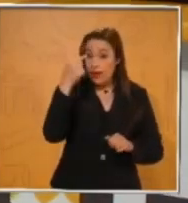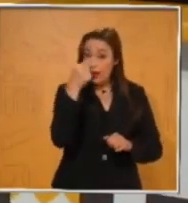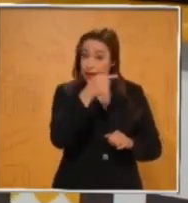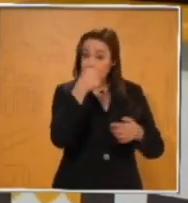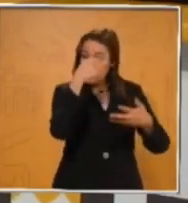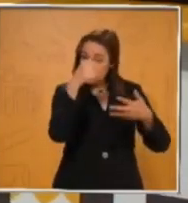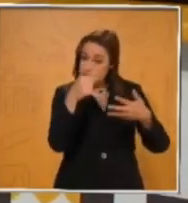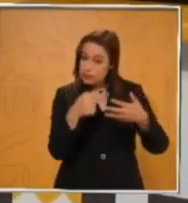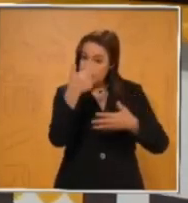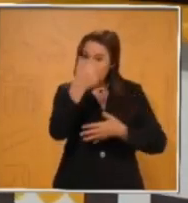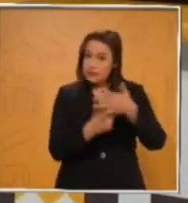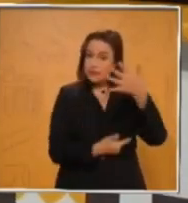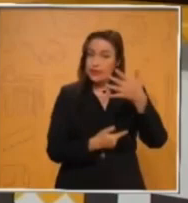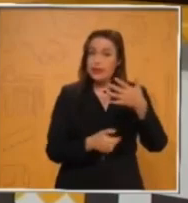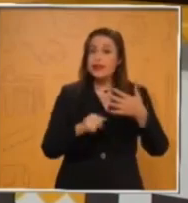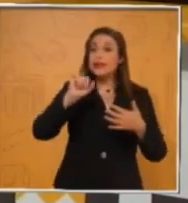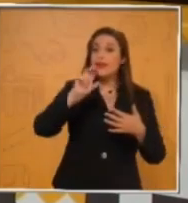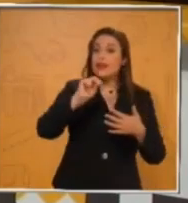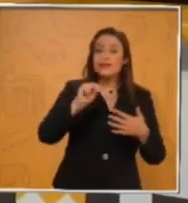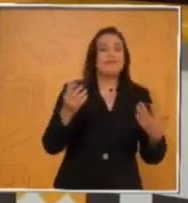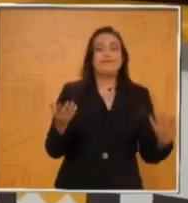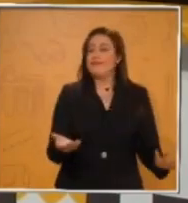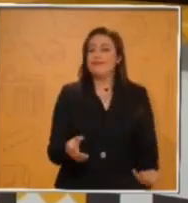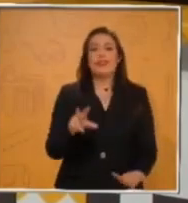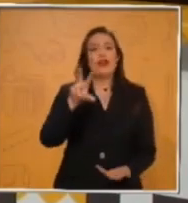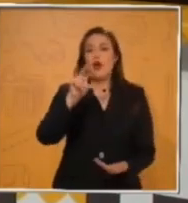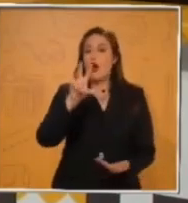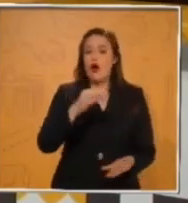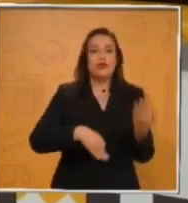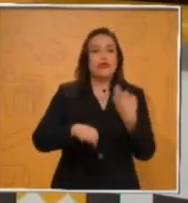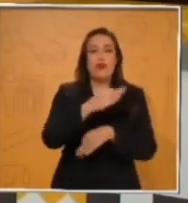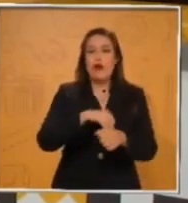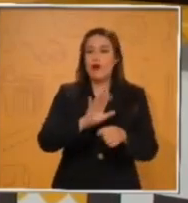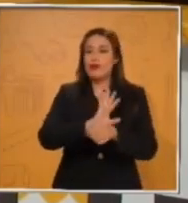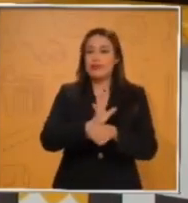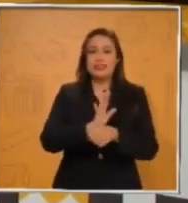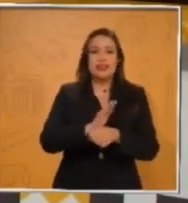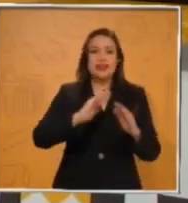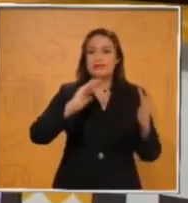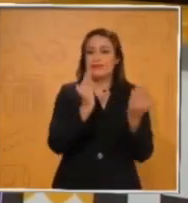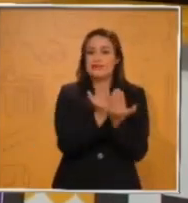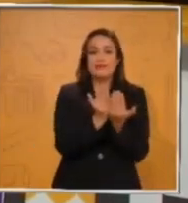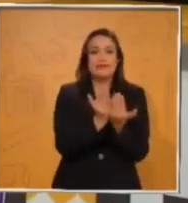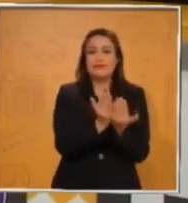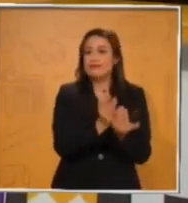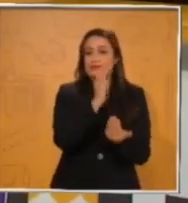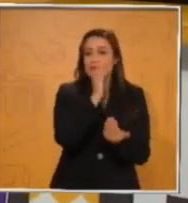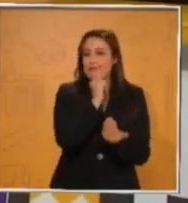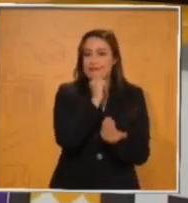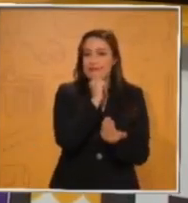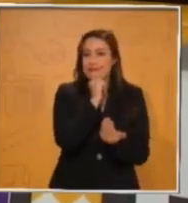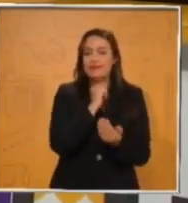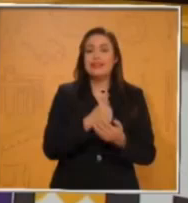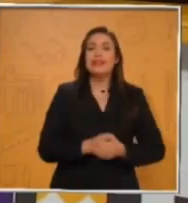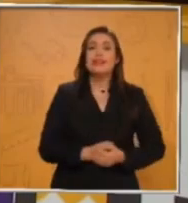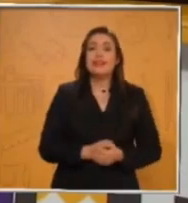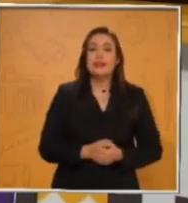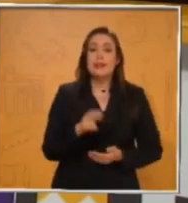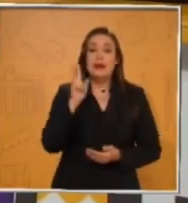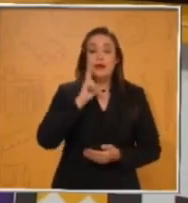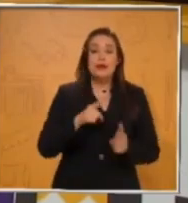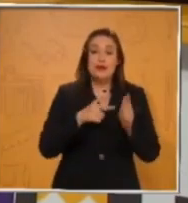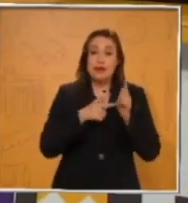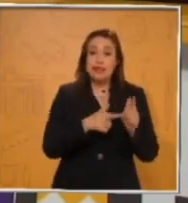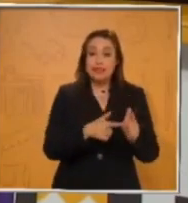checklist. No, cinemas are closed, okay? Let's continue with the number